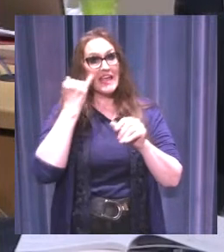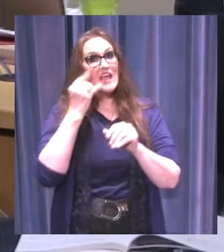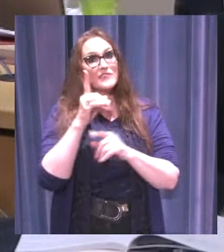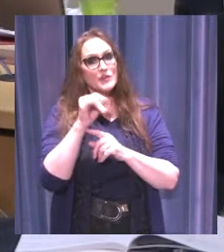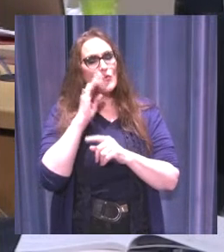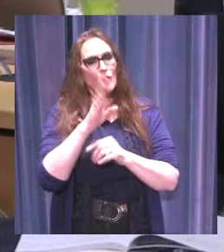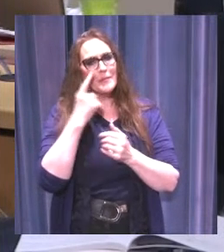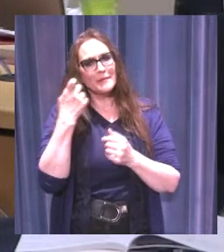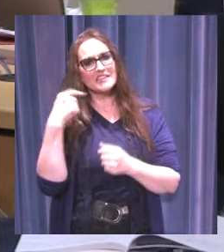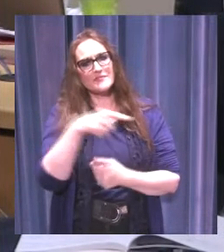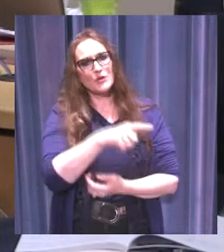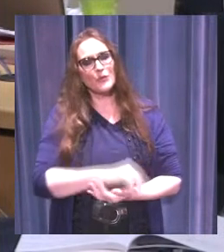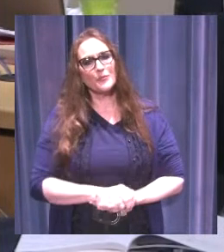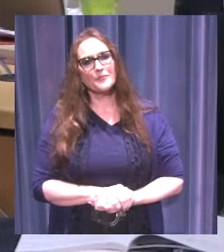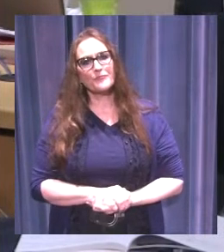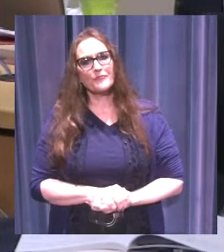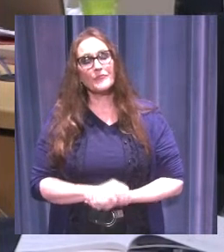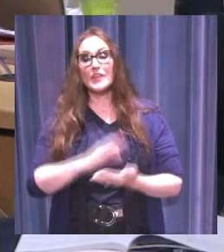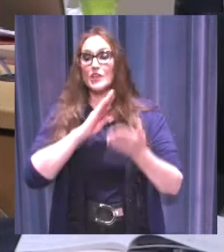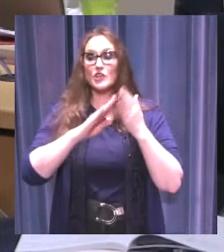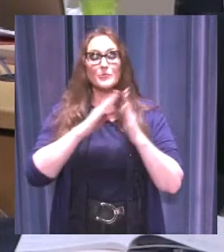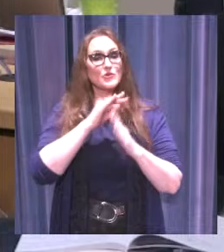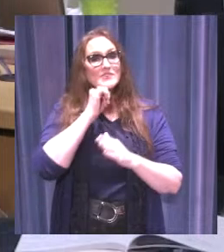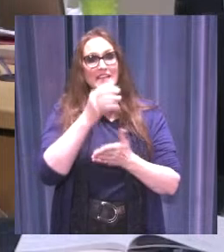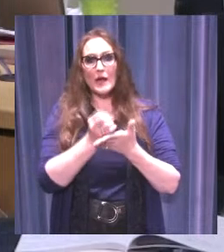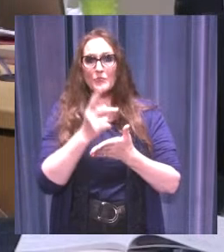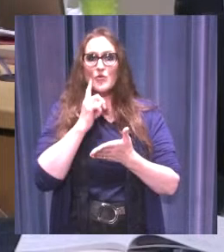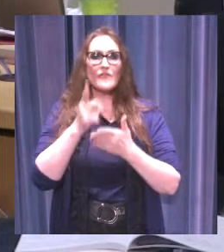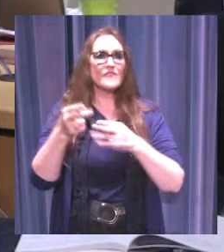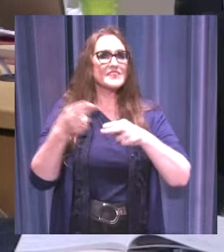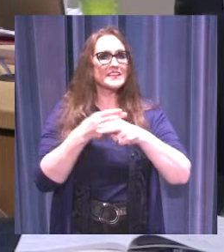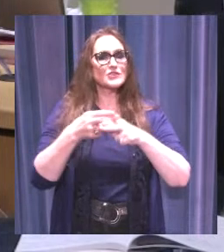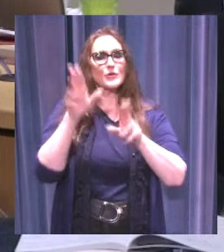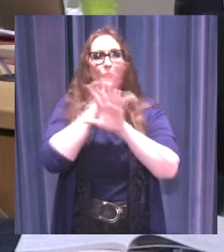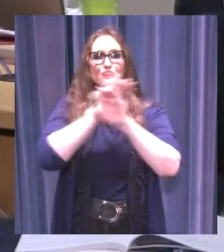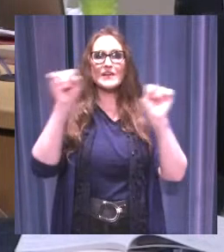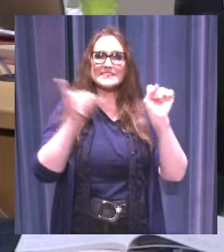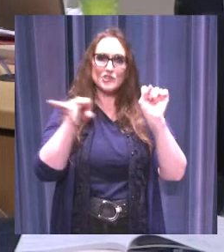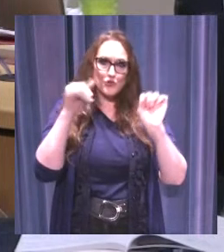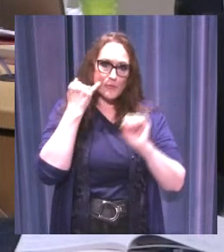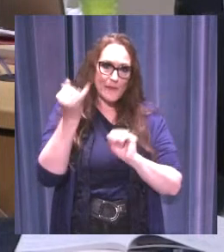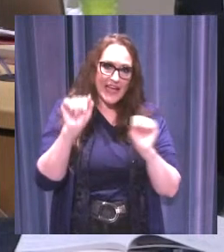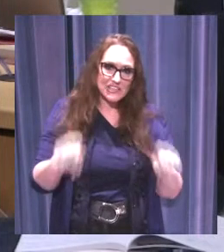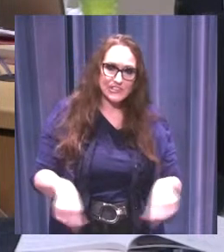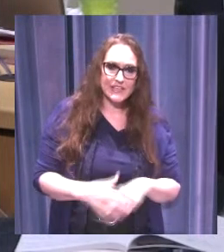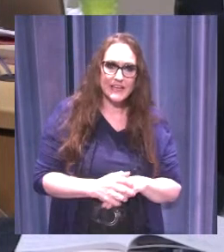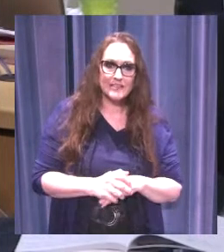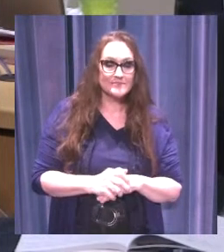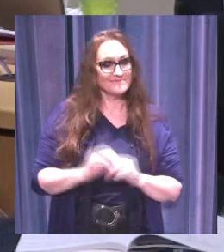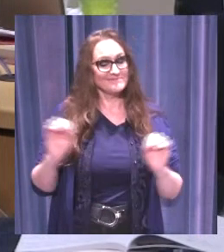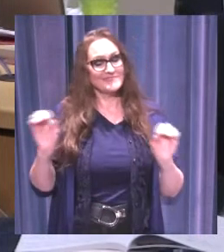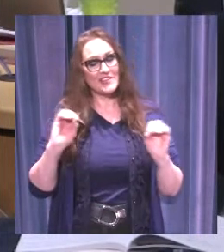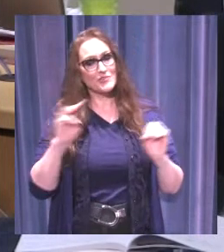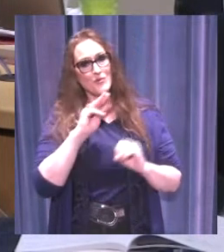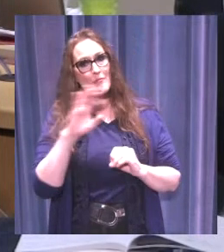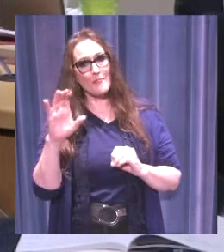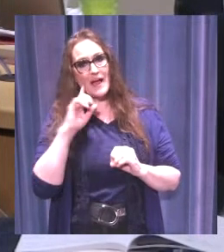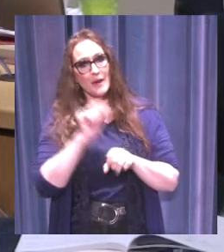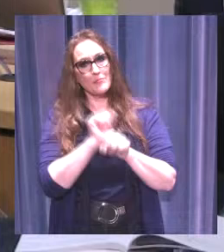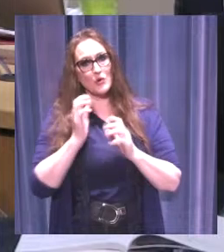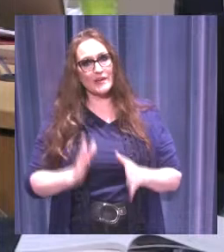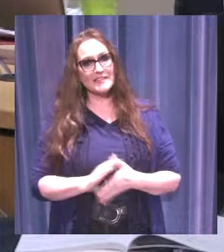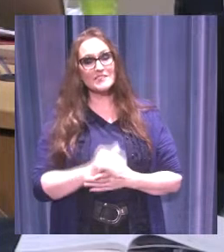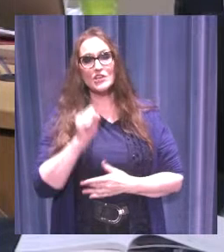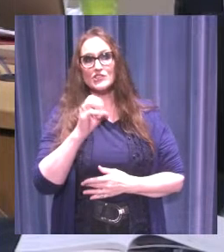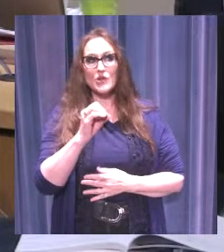of you. The community does not approve of this interim president, as one can imagine, neither do Mott employees. So